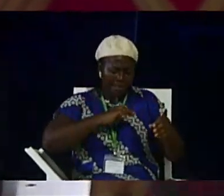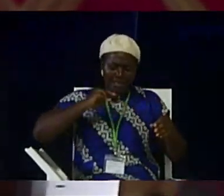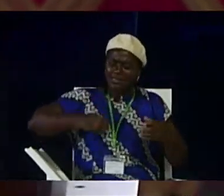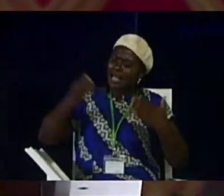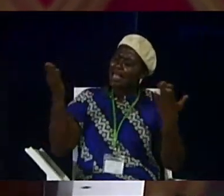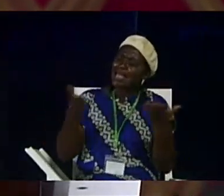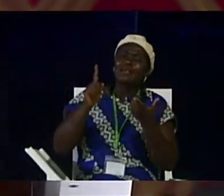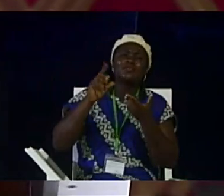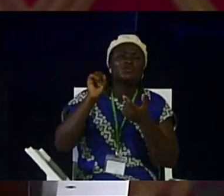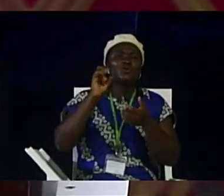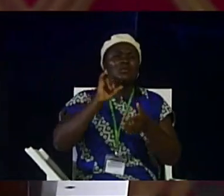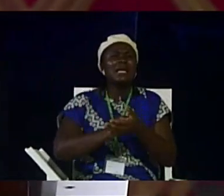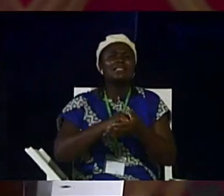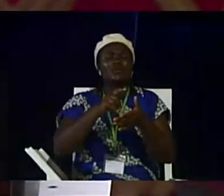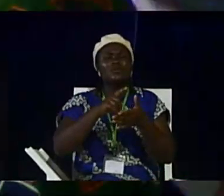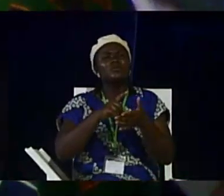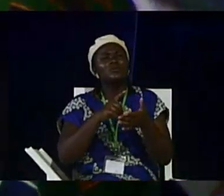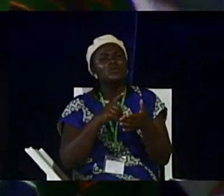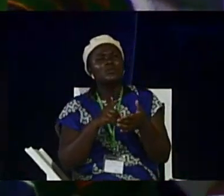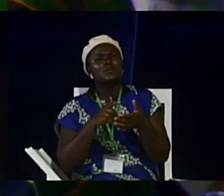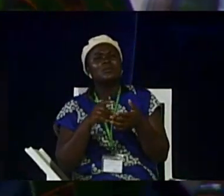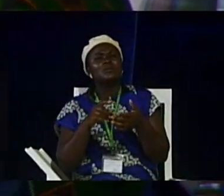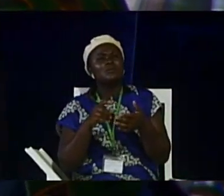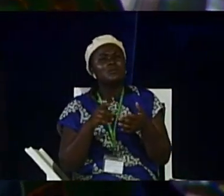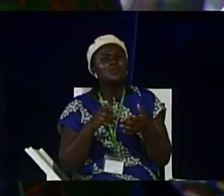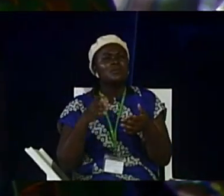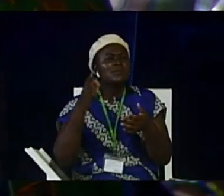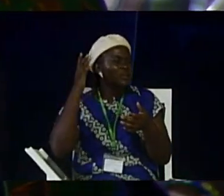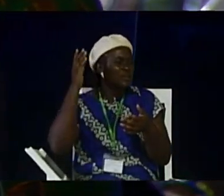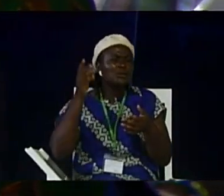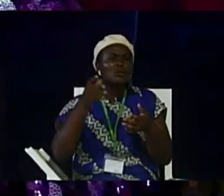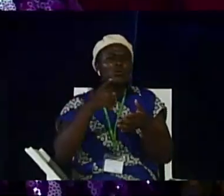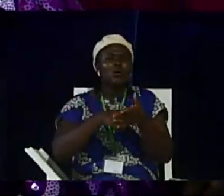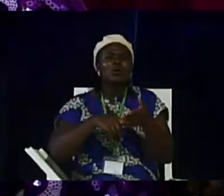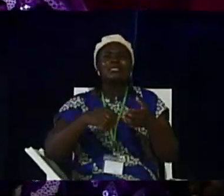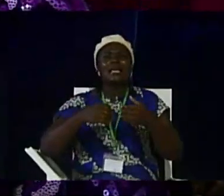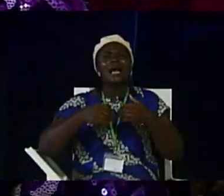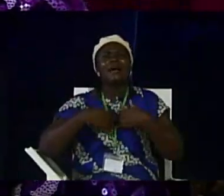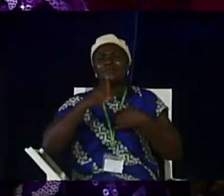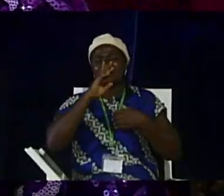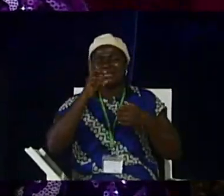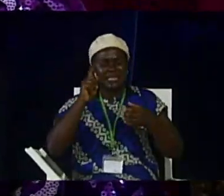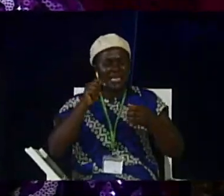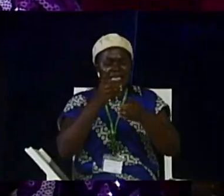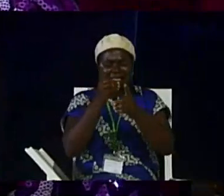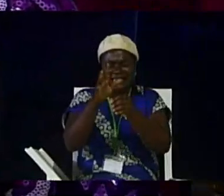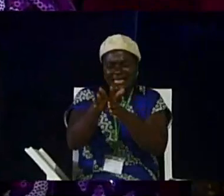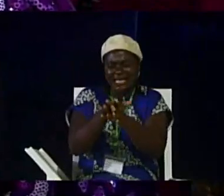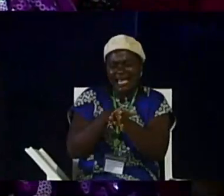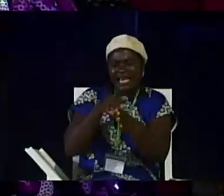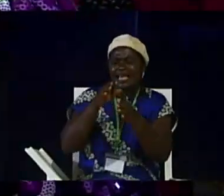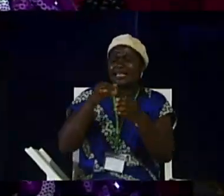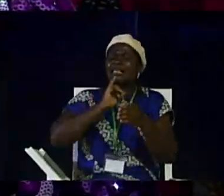that what you thought was going to be a delay is being released right